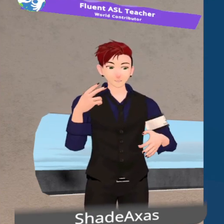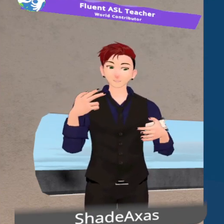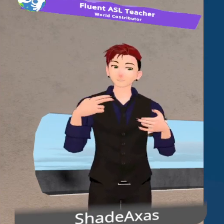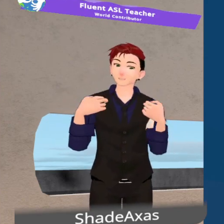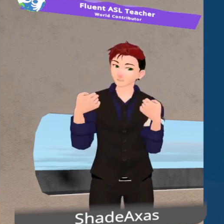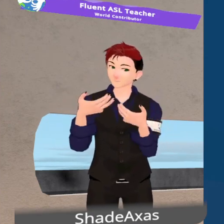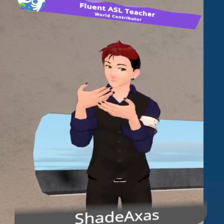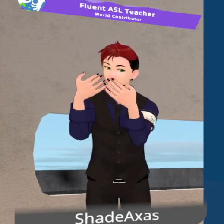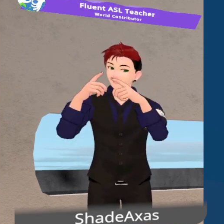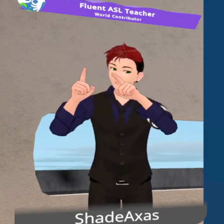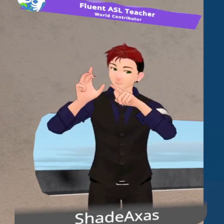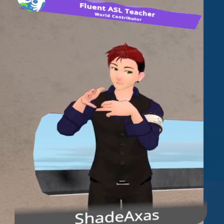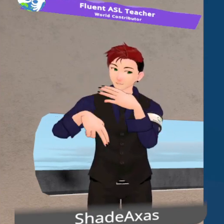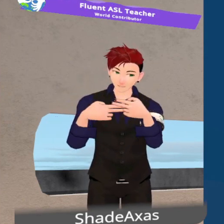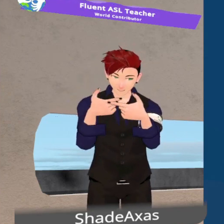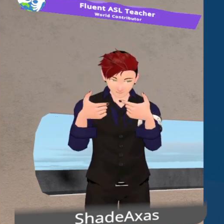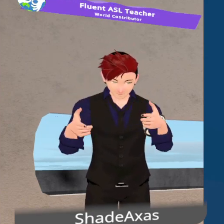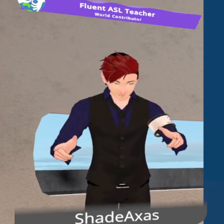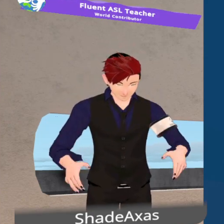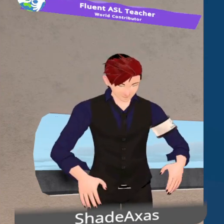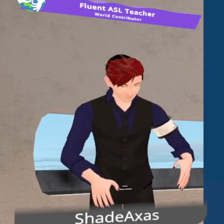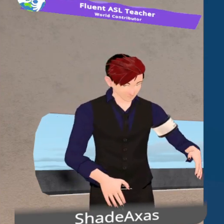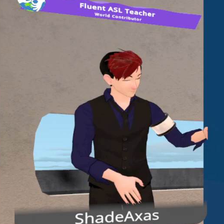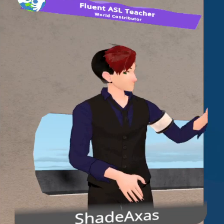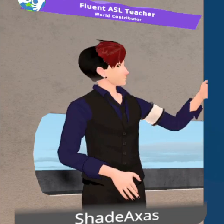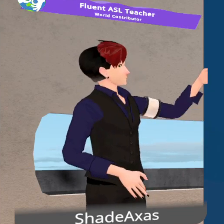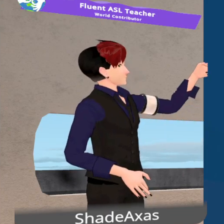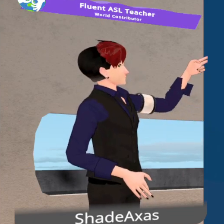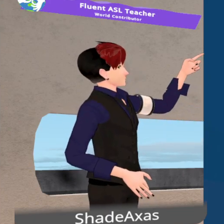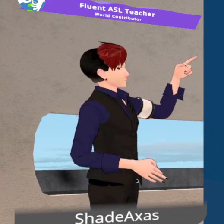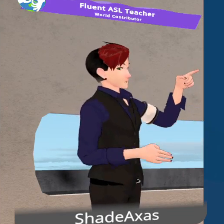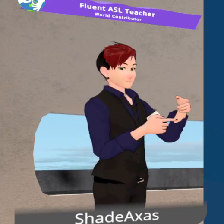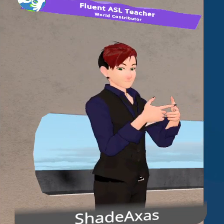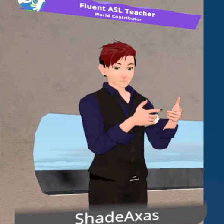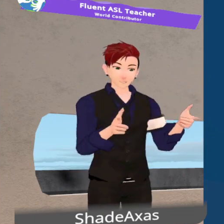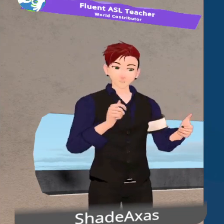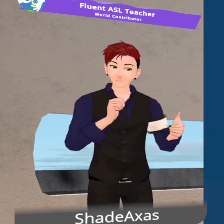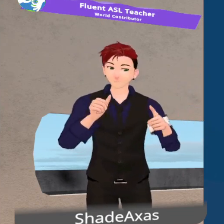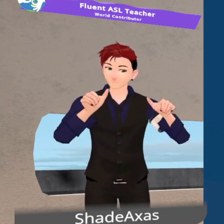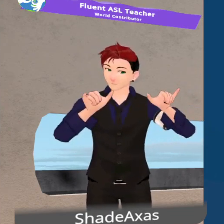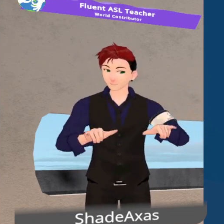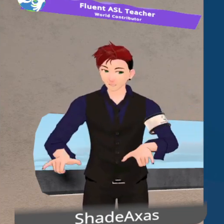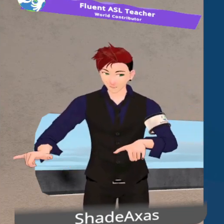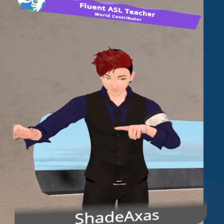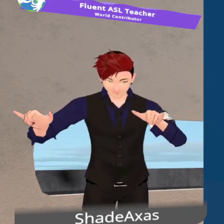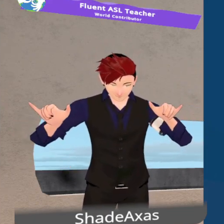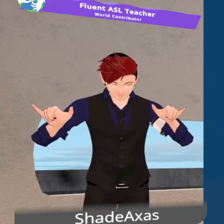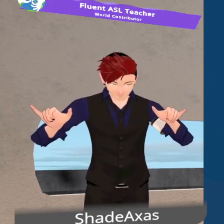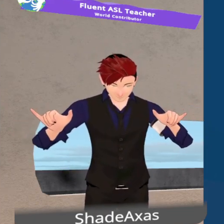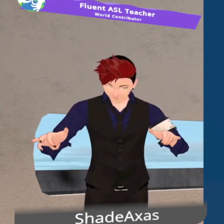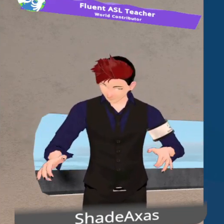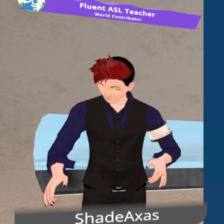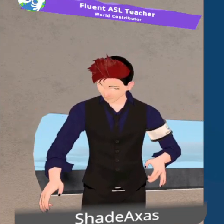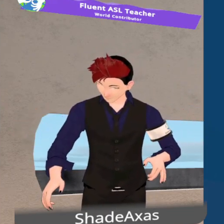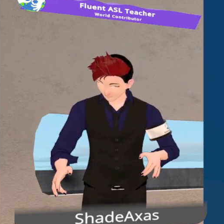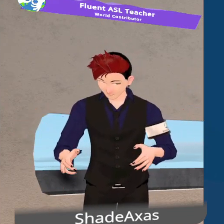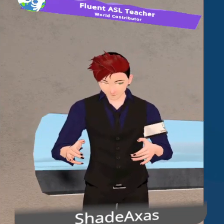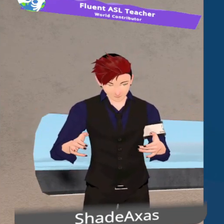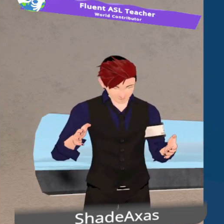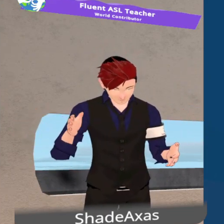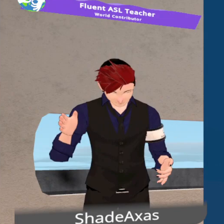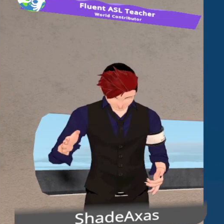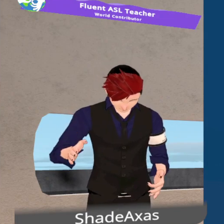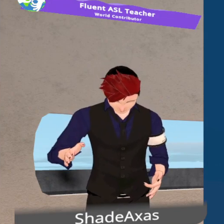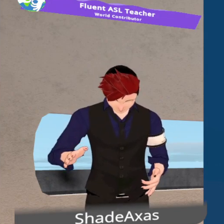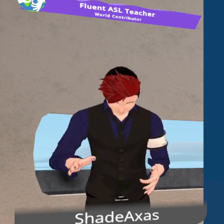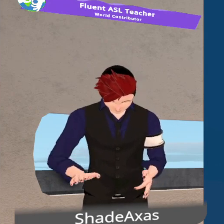you've probably already seen we offer different kinds of sign languages. So sign language is not universal.